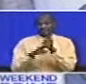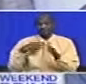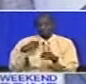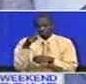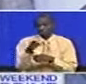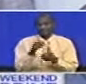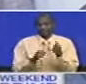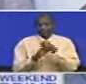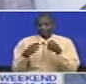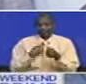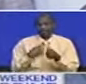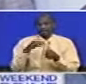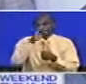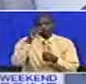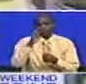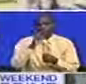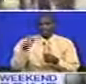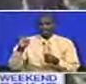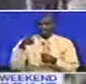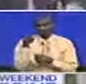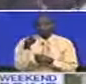back. And those are the Jubilee Mandarins in Nairobi.